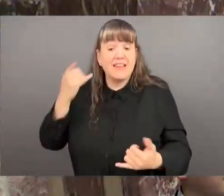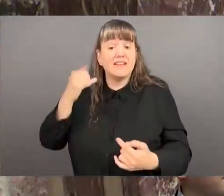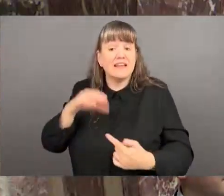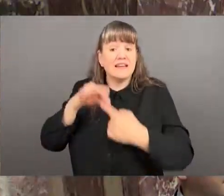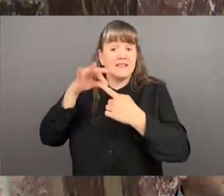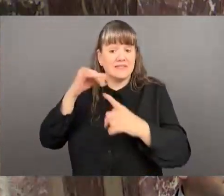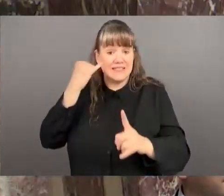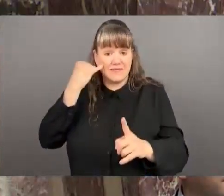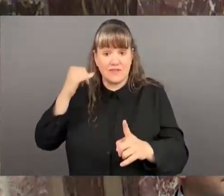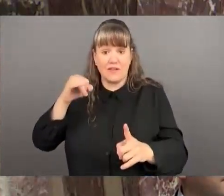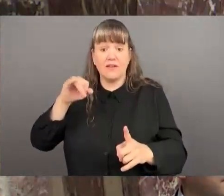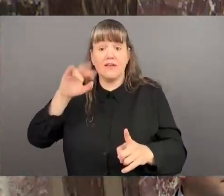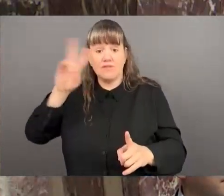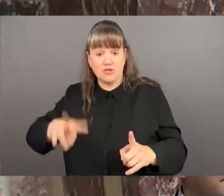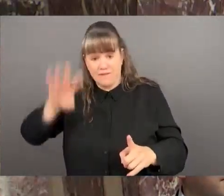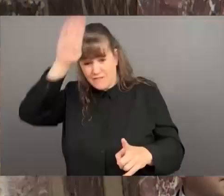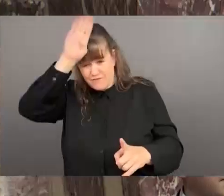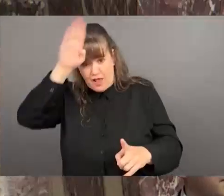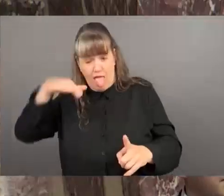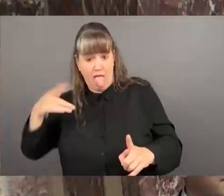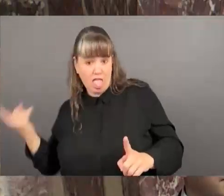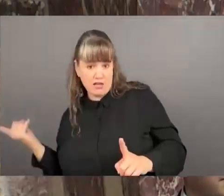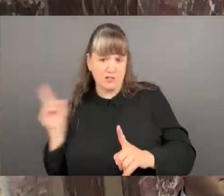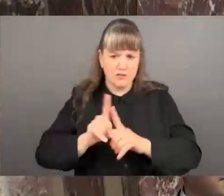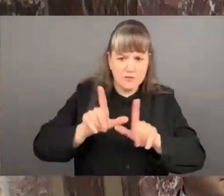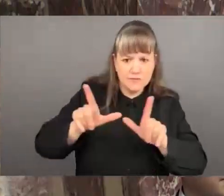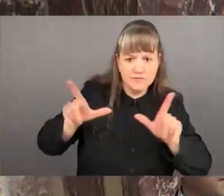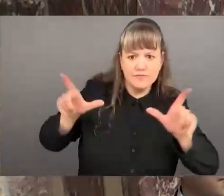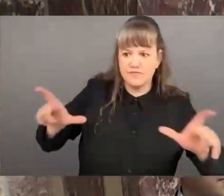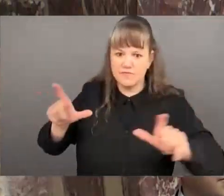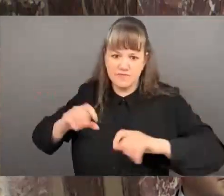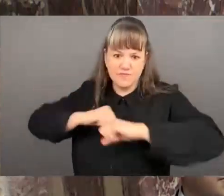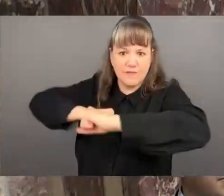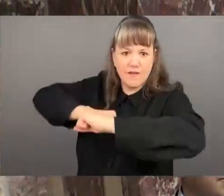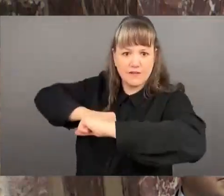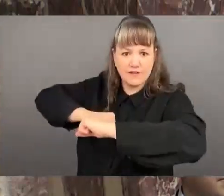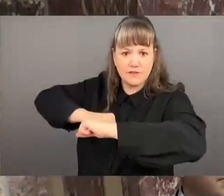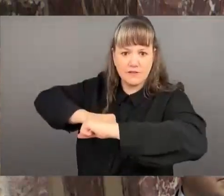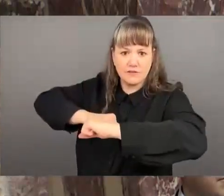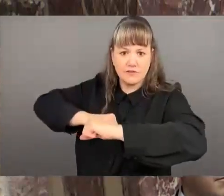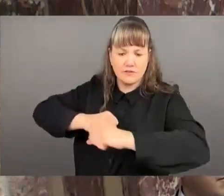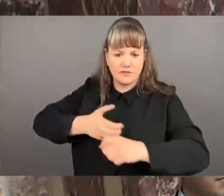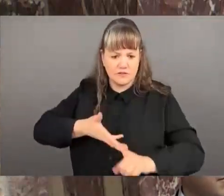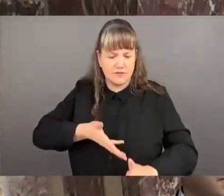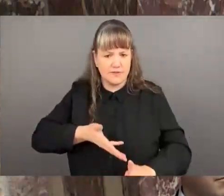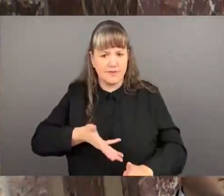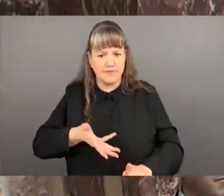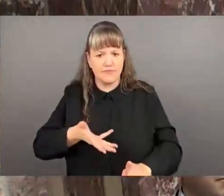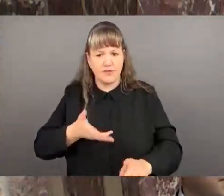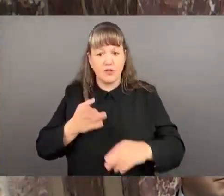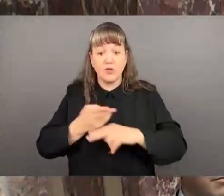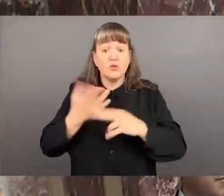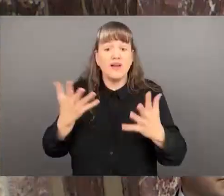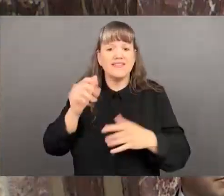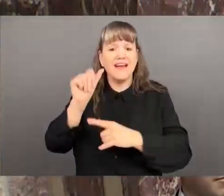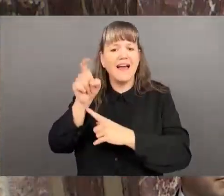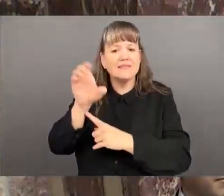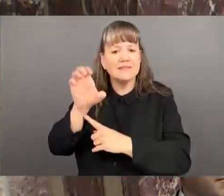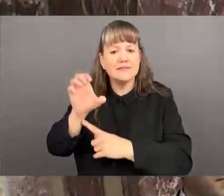stand up to defend him with no less than an axe. An axe!